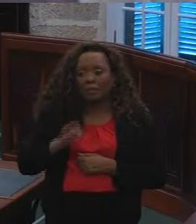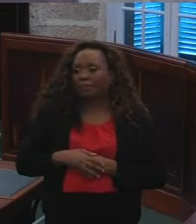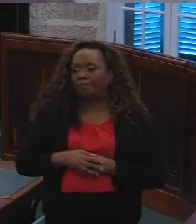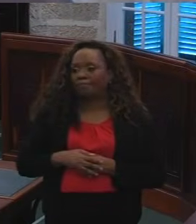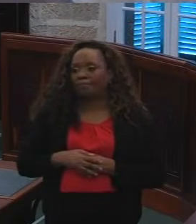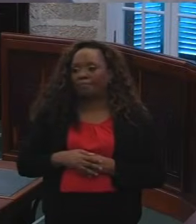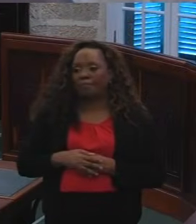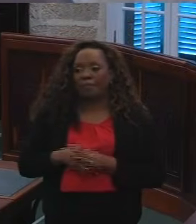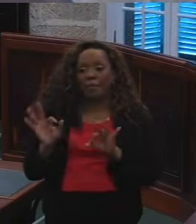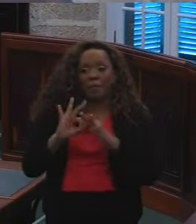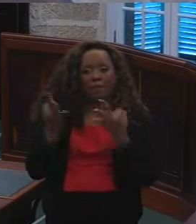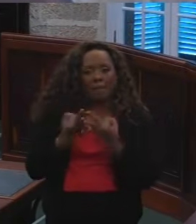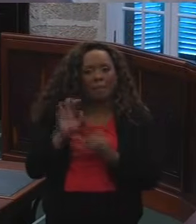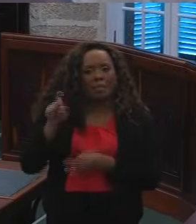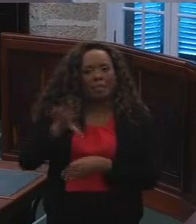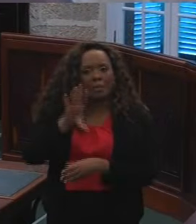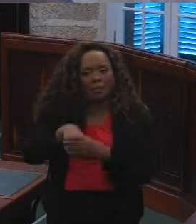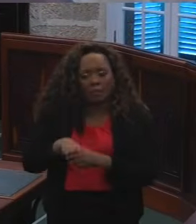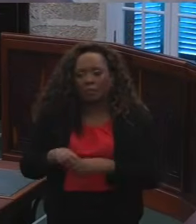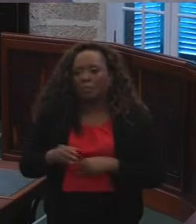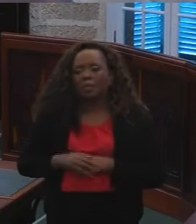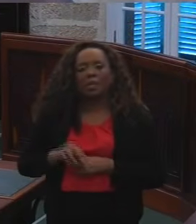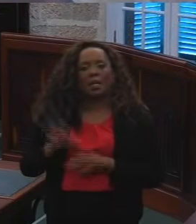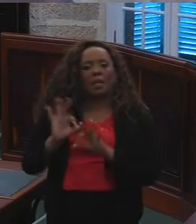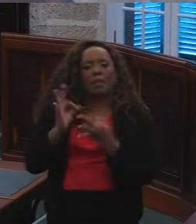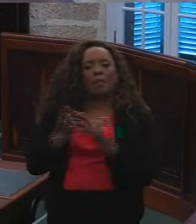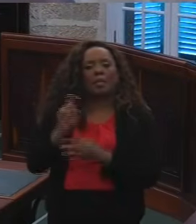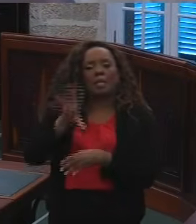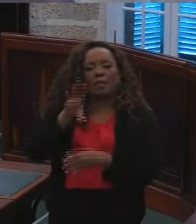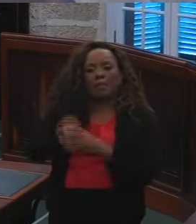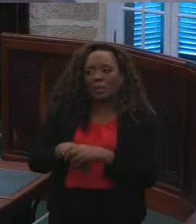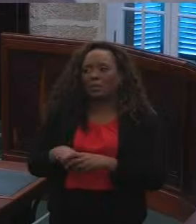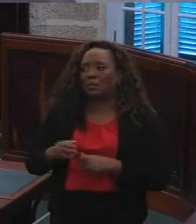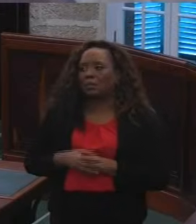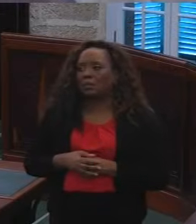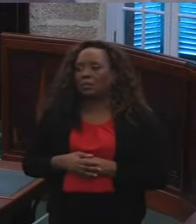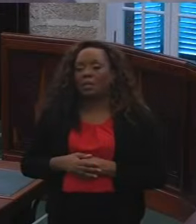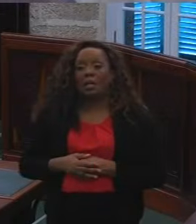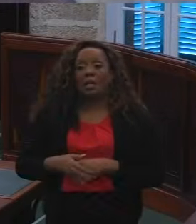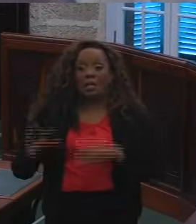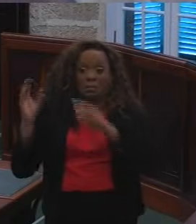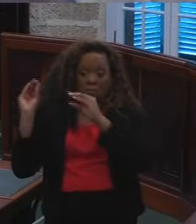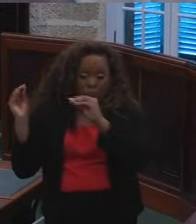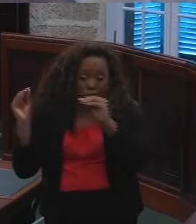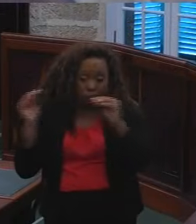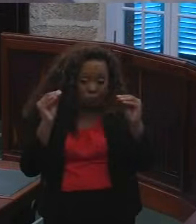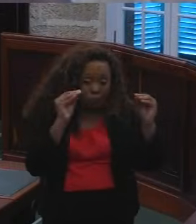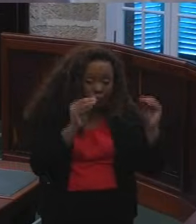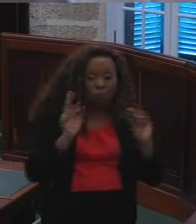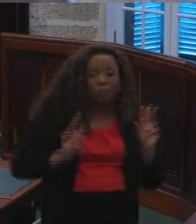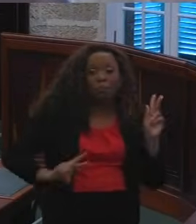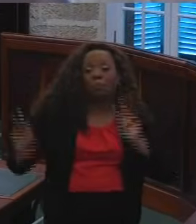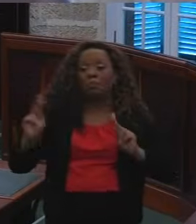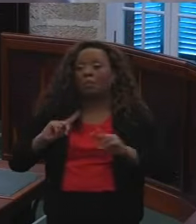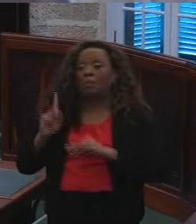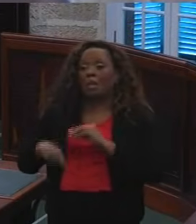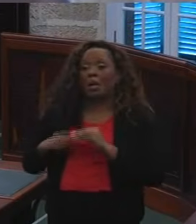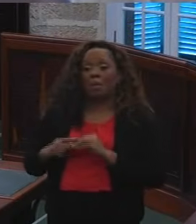any conversation when we have a resident in our facilities. Public education on aging, very important. Outreach